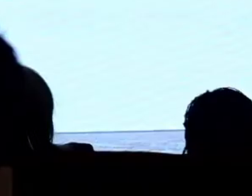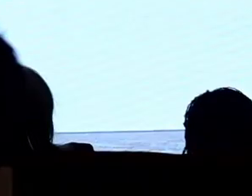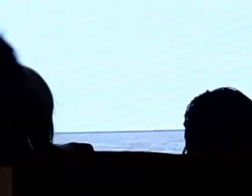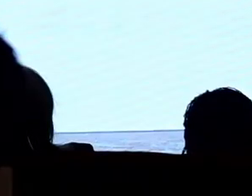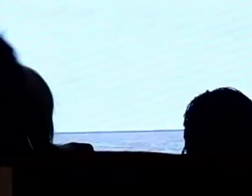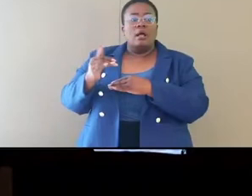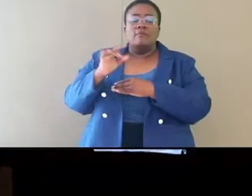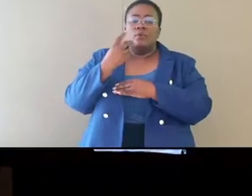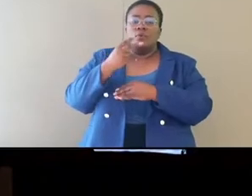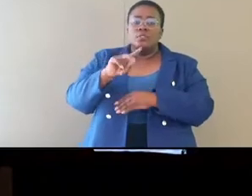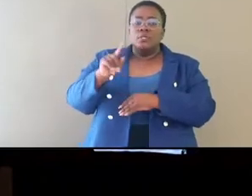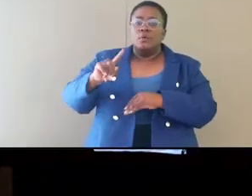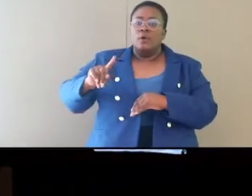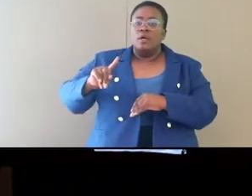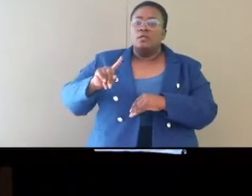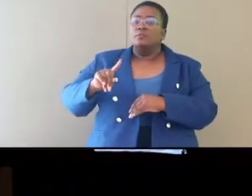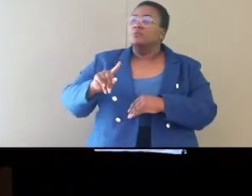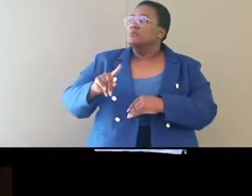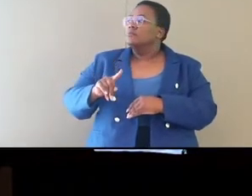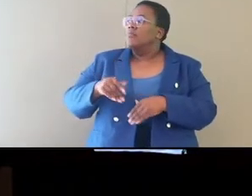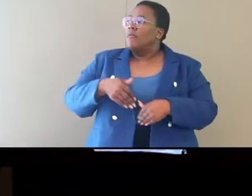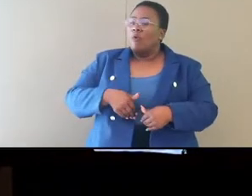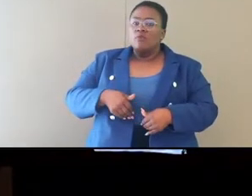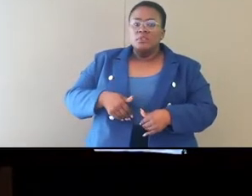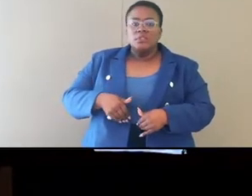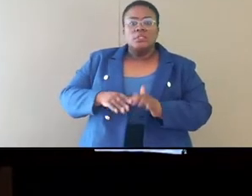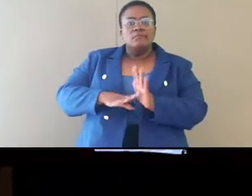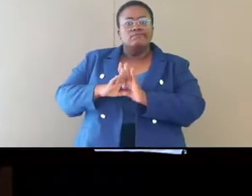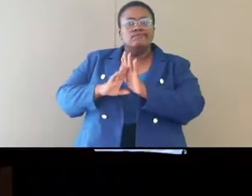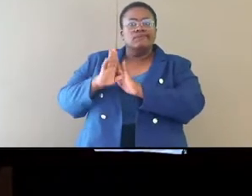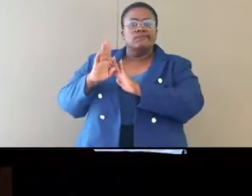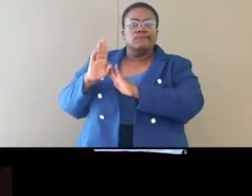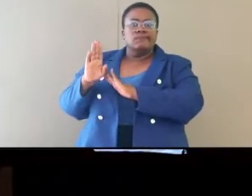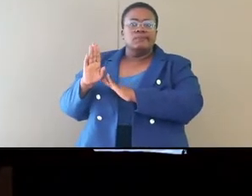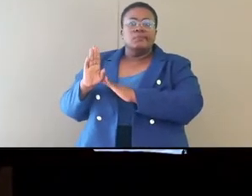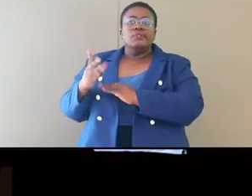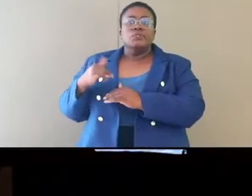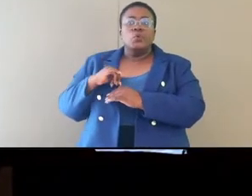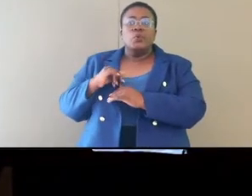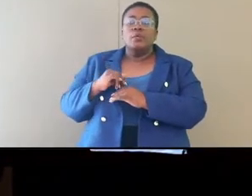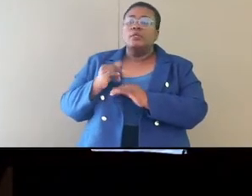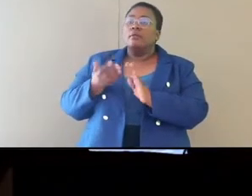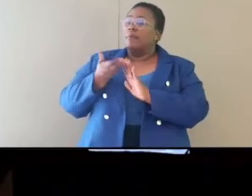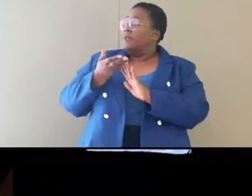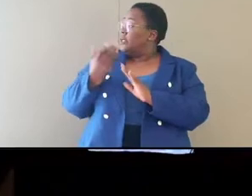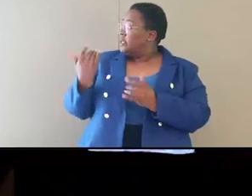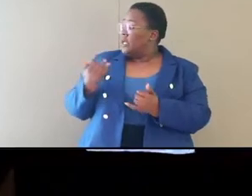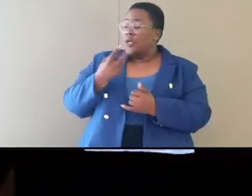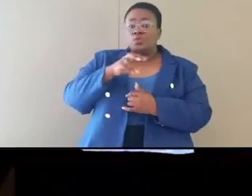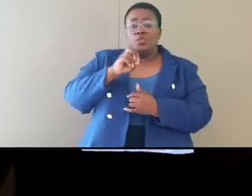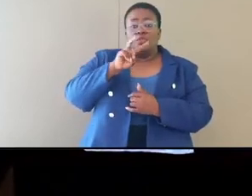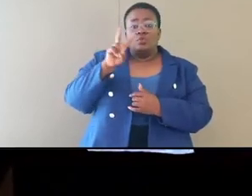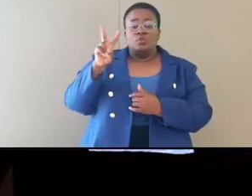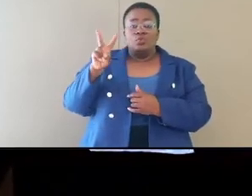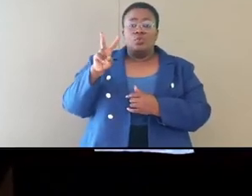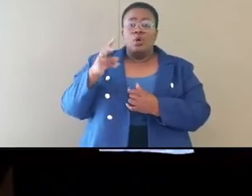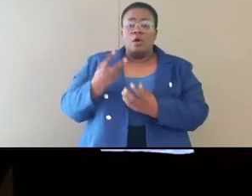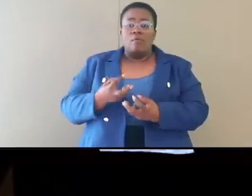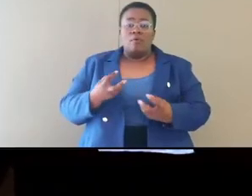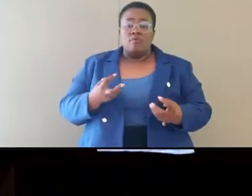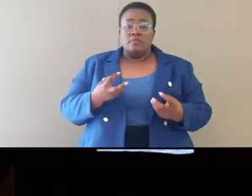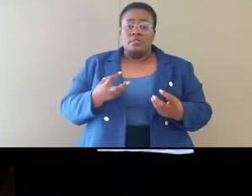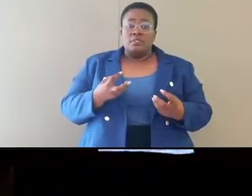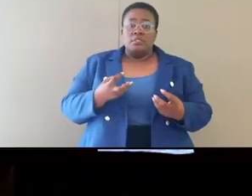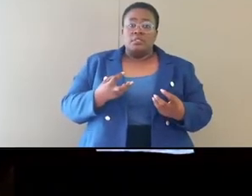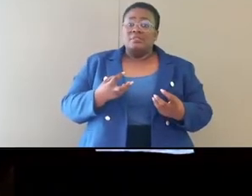is poverty continuing to rise. So this is what we've updated now. In 2022, our poverty rates didn't come down. were out of lockdown.